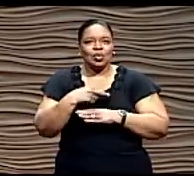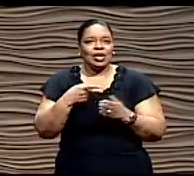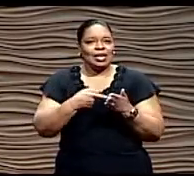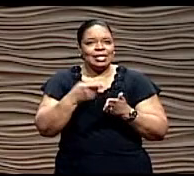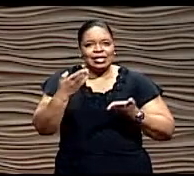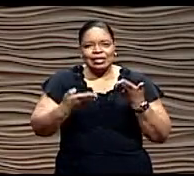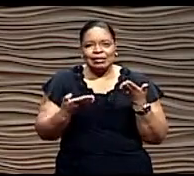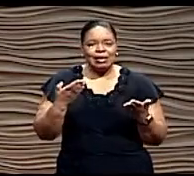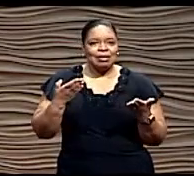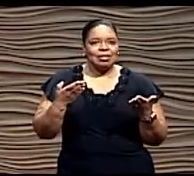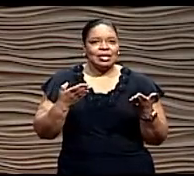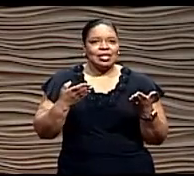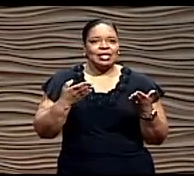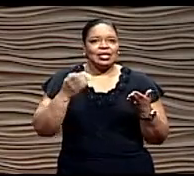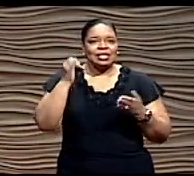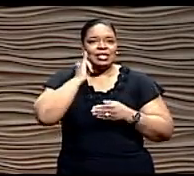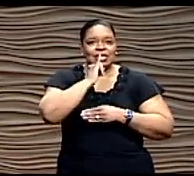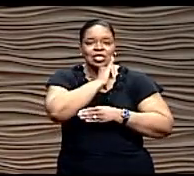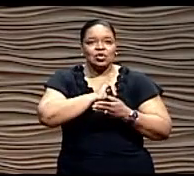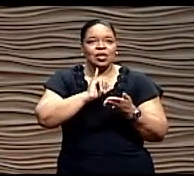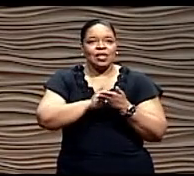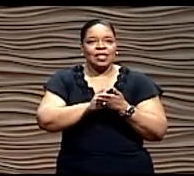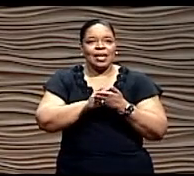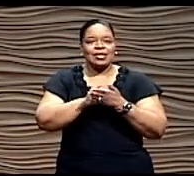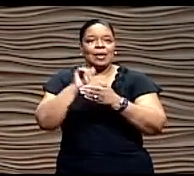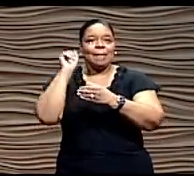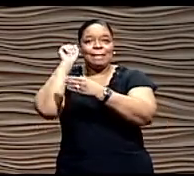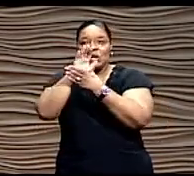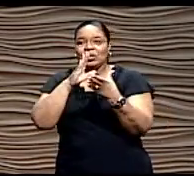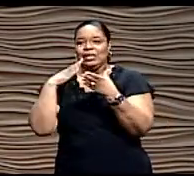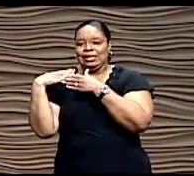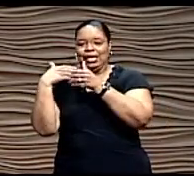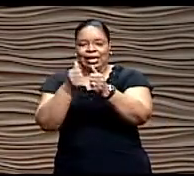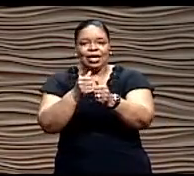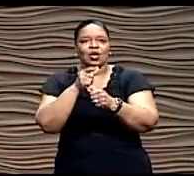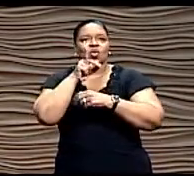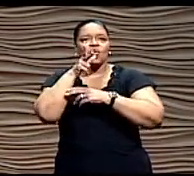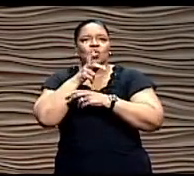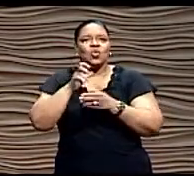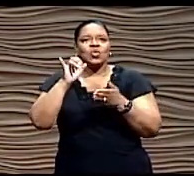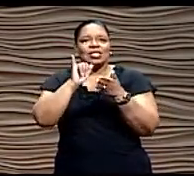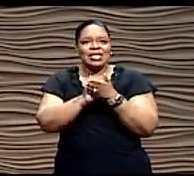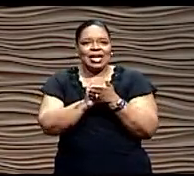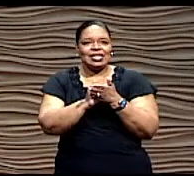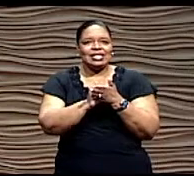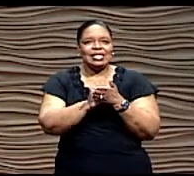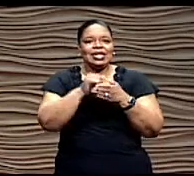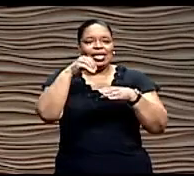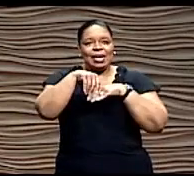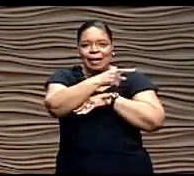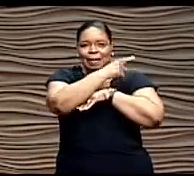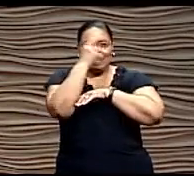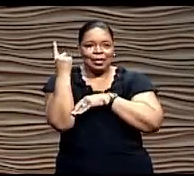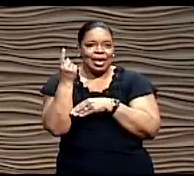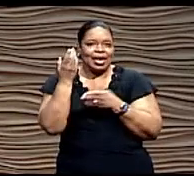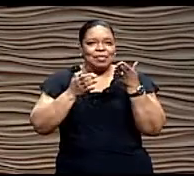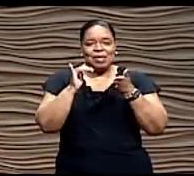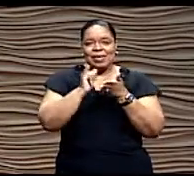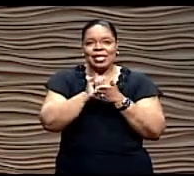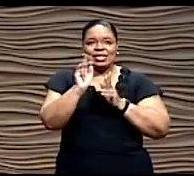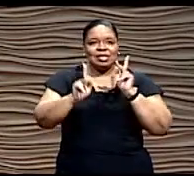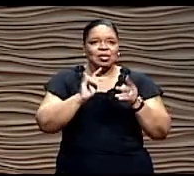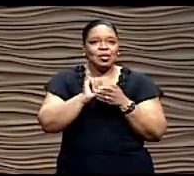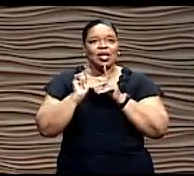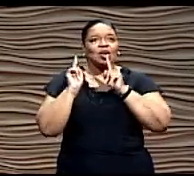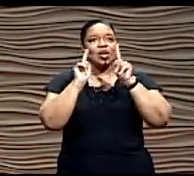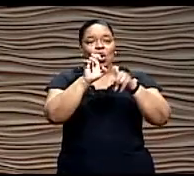be Israelites that Moses led. Or who's that dressed in black? Might be those that